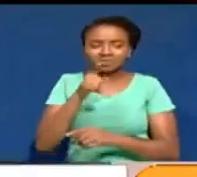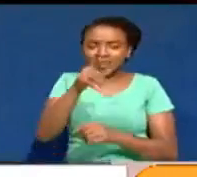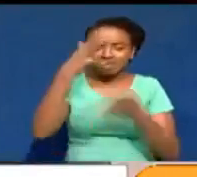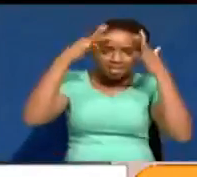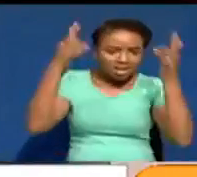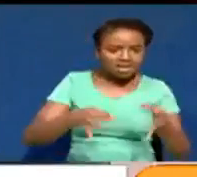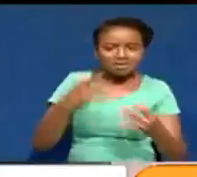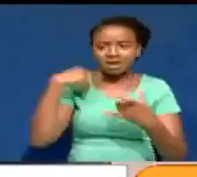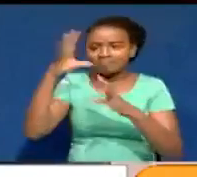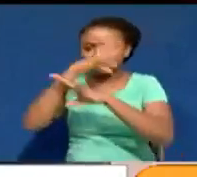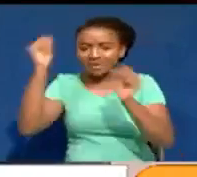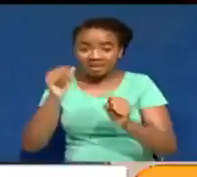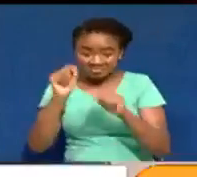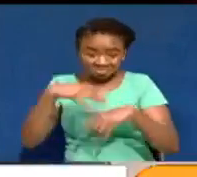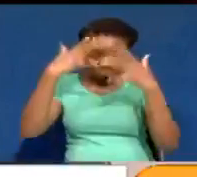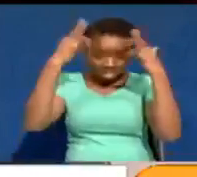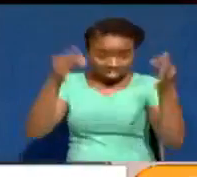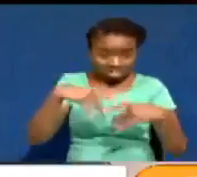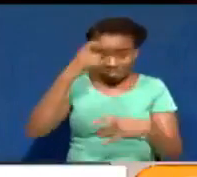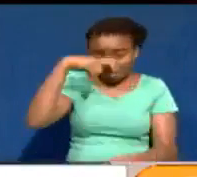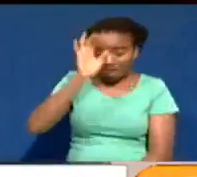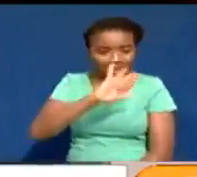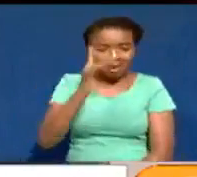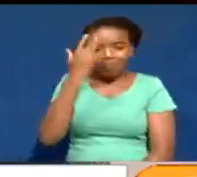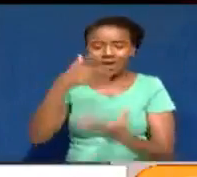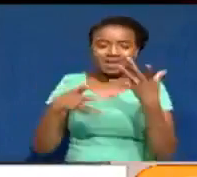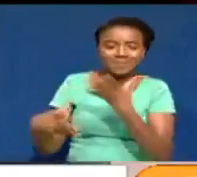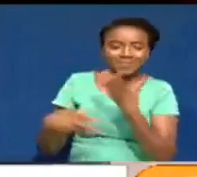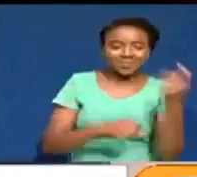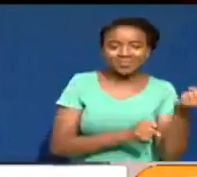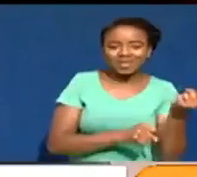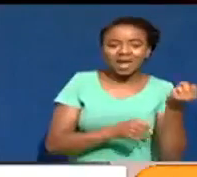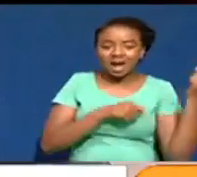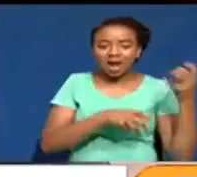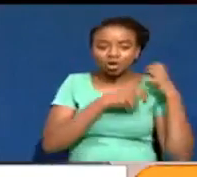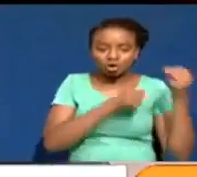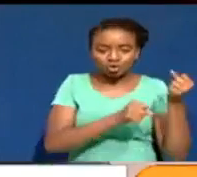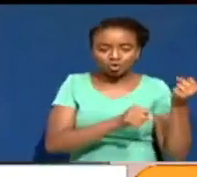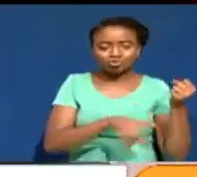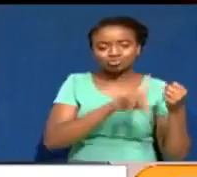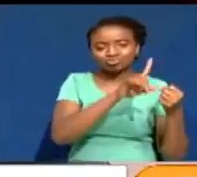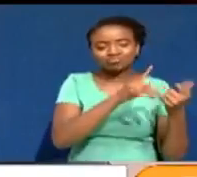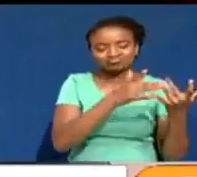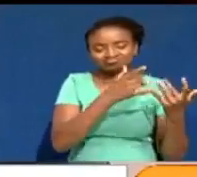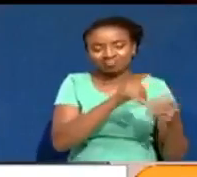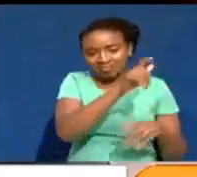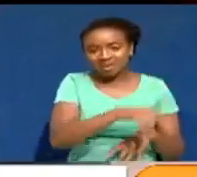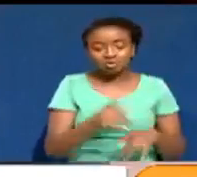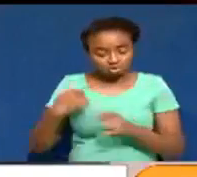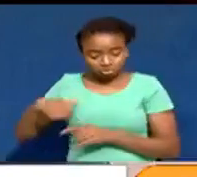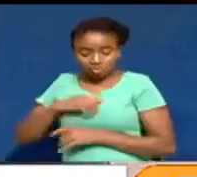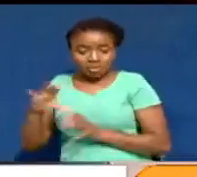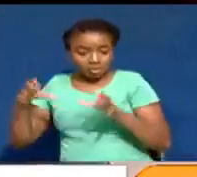proper decisions? No, they cannot, because they have an allegiance to something. And as strugglers movement, we do not want to make an allegiance to